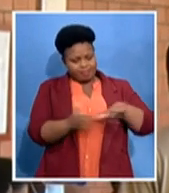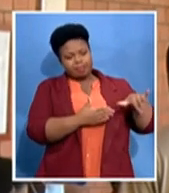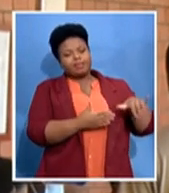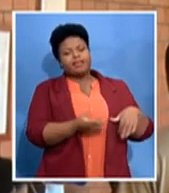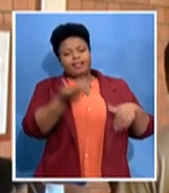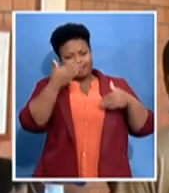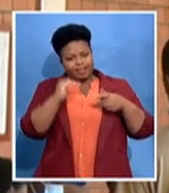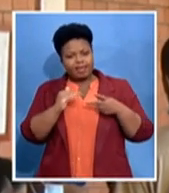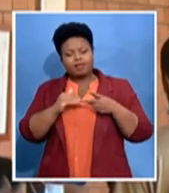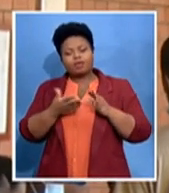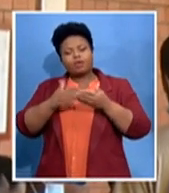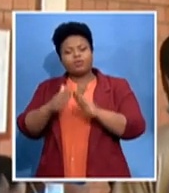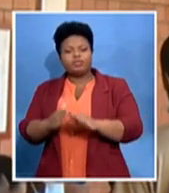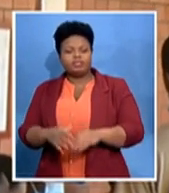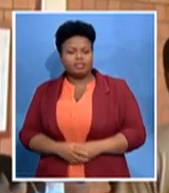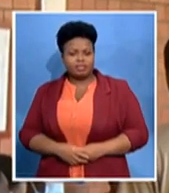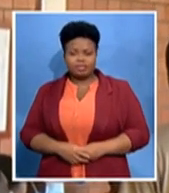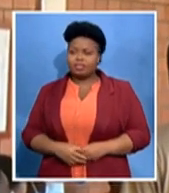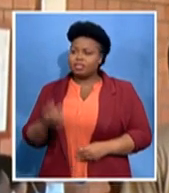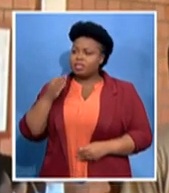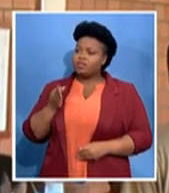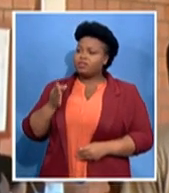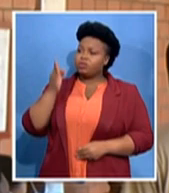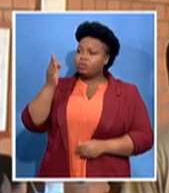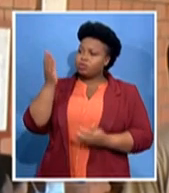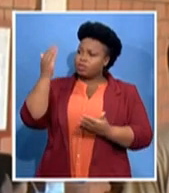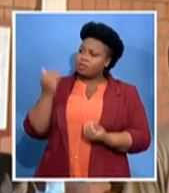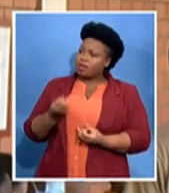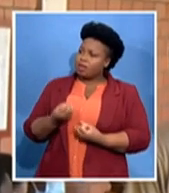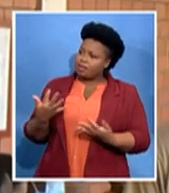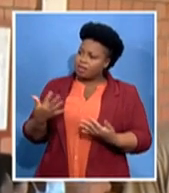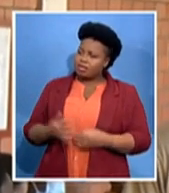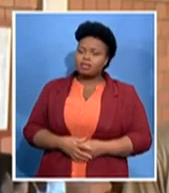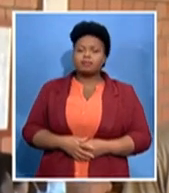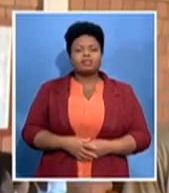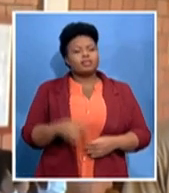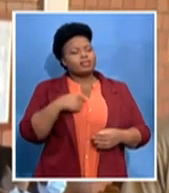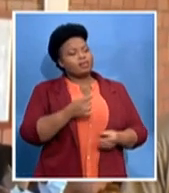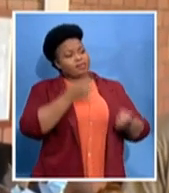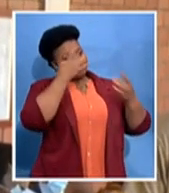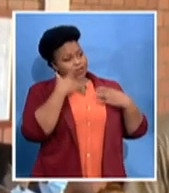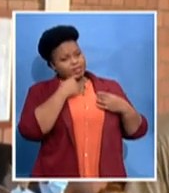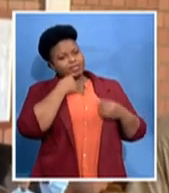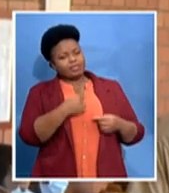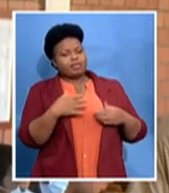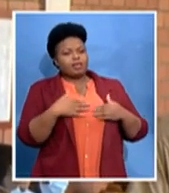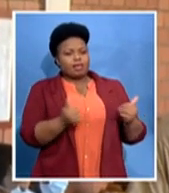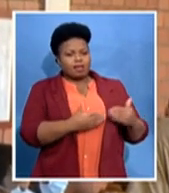future? The calculation we have tells us that healthcare workers in KwaZulu-Natal are more